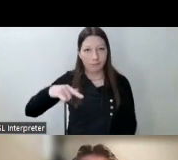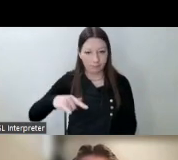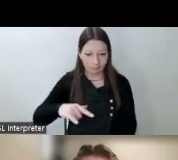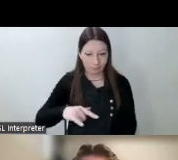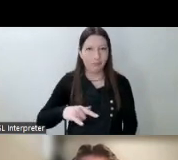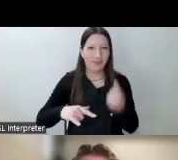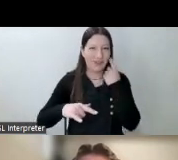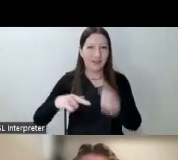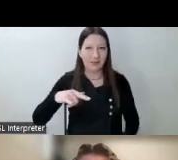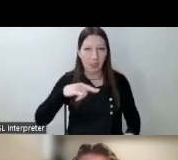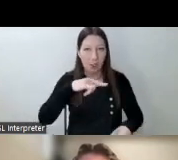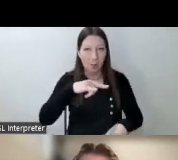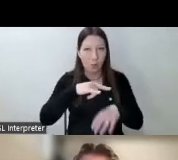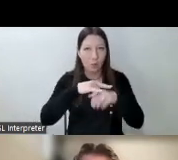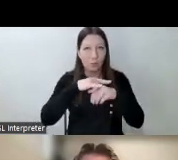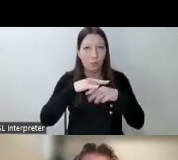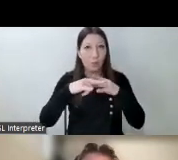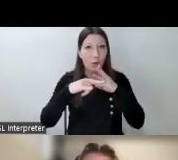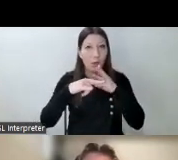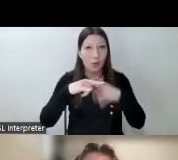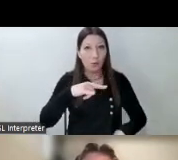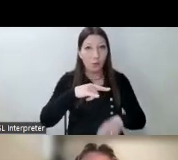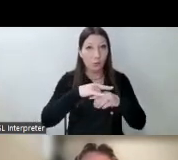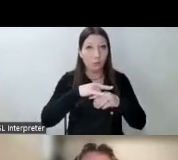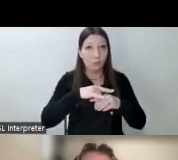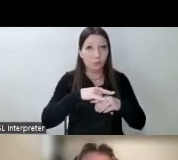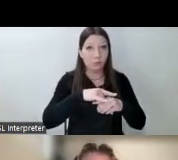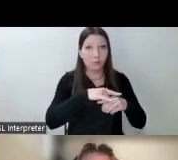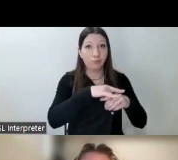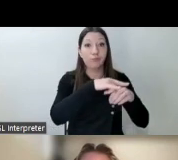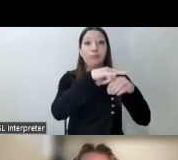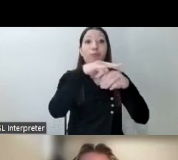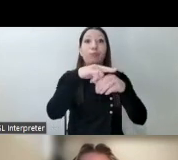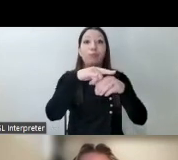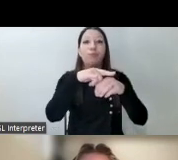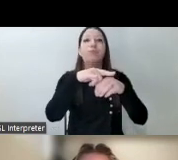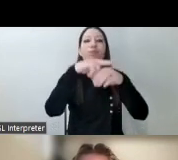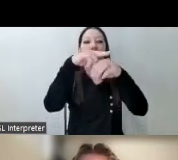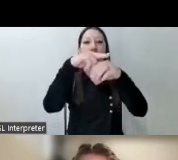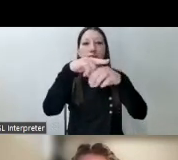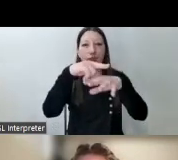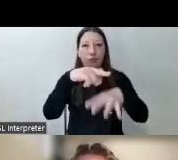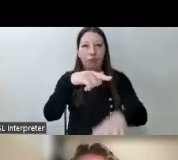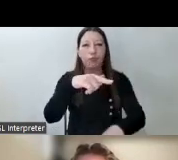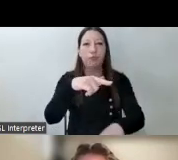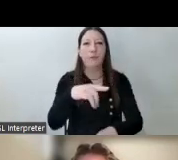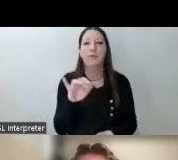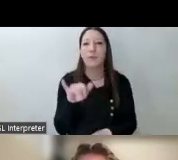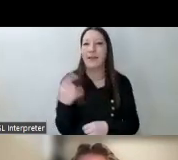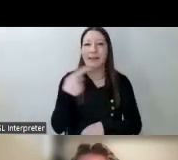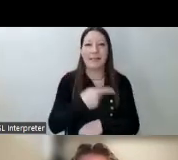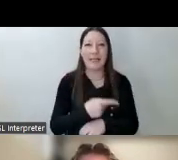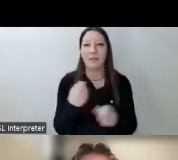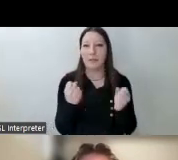and dumped it on the fire in an effort to extinguish it. There were a few planes working in tandem that day, and they would do this repeatedly until the fire